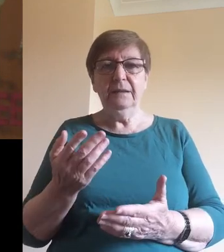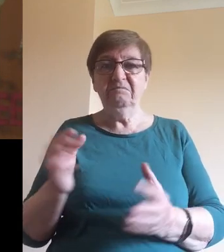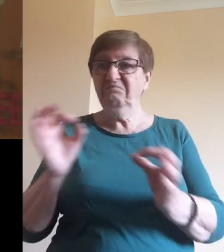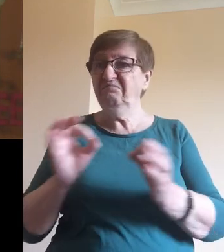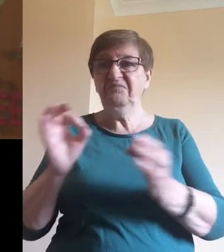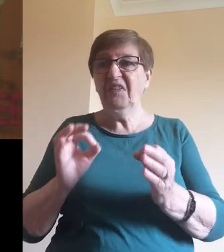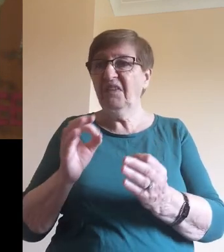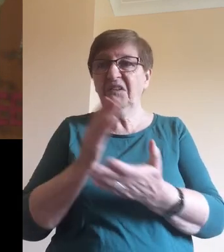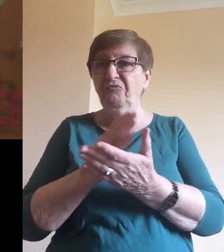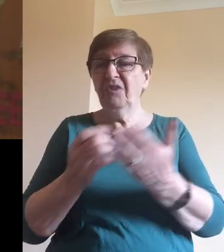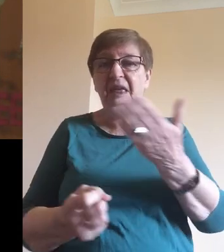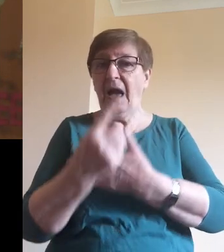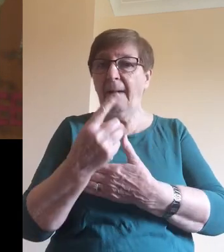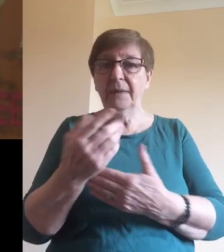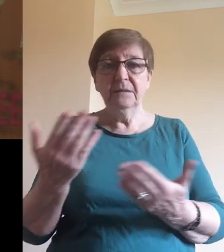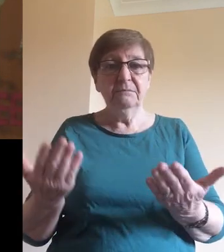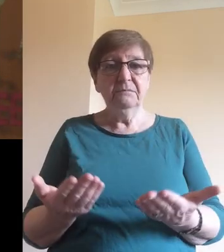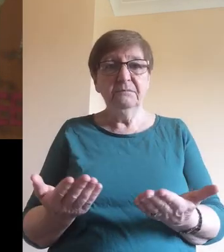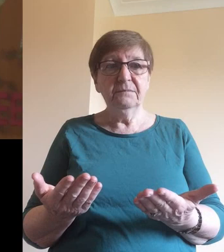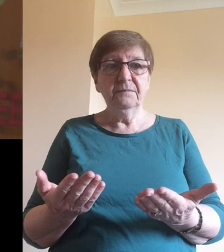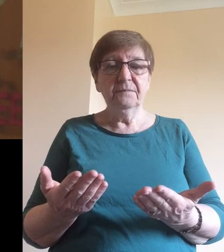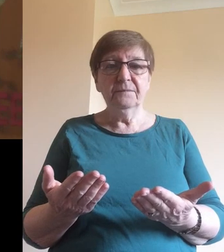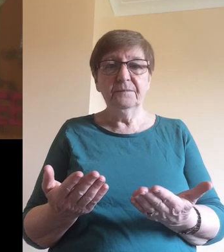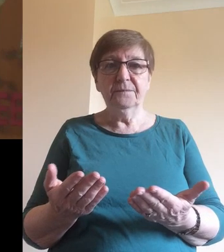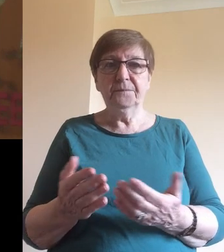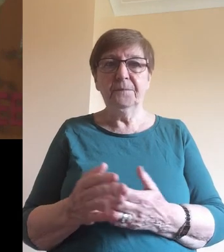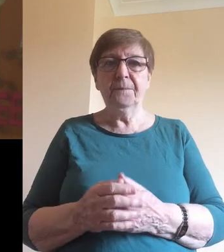Nothing very much happens today, day.